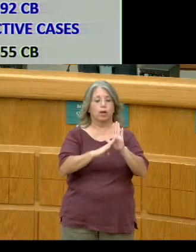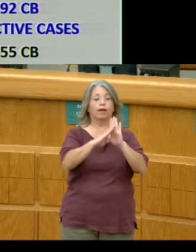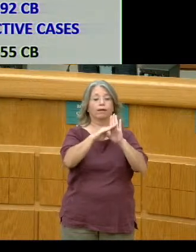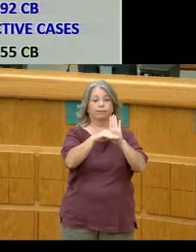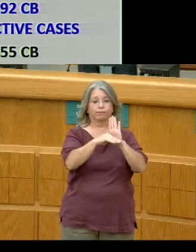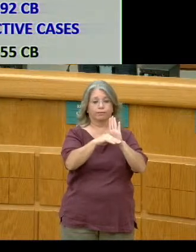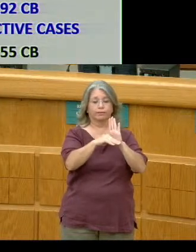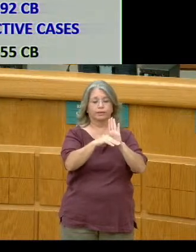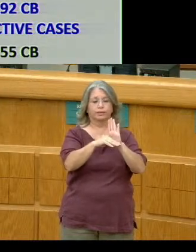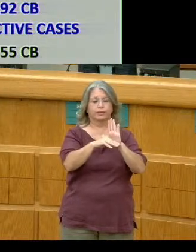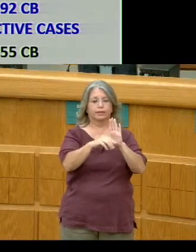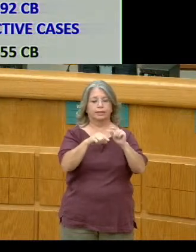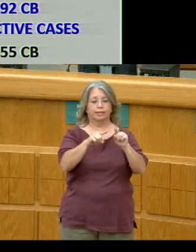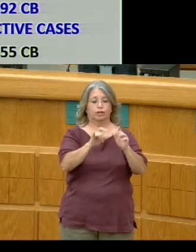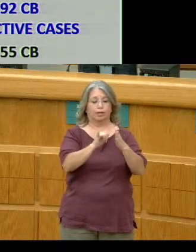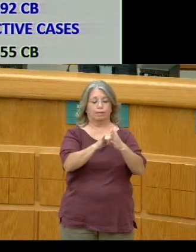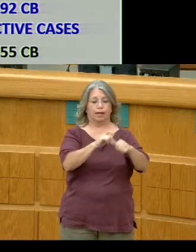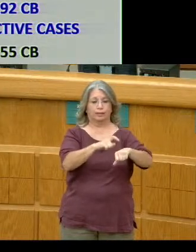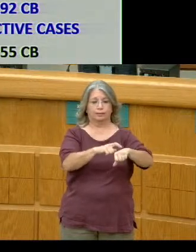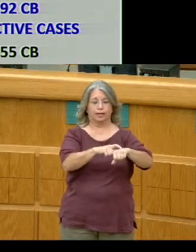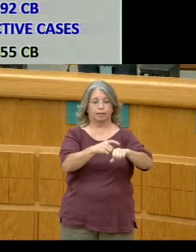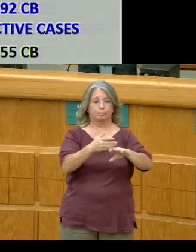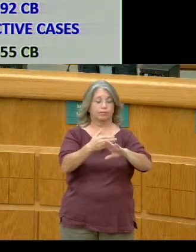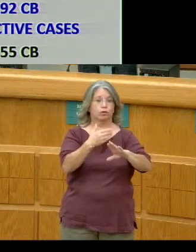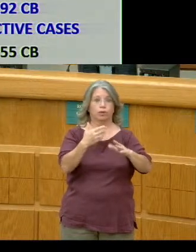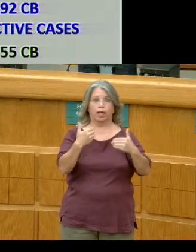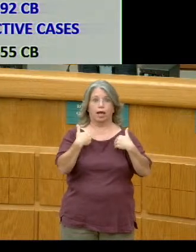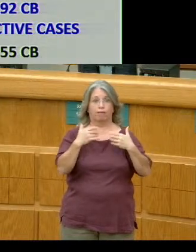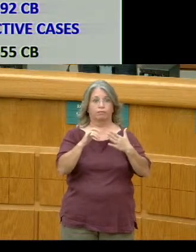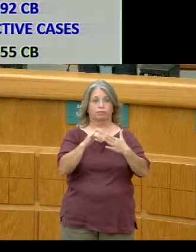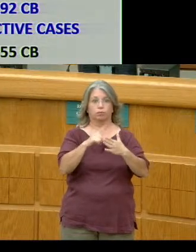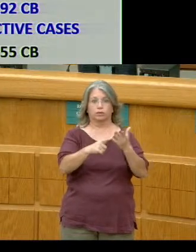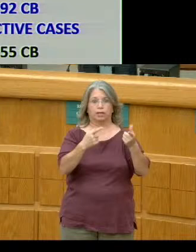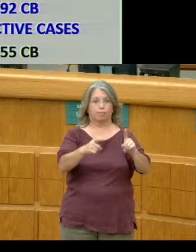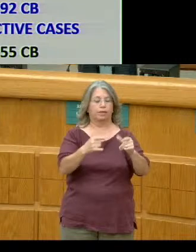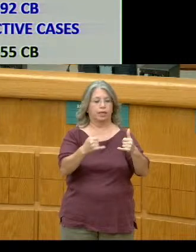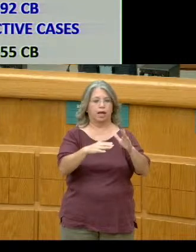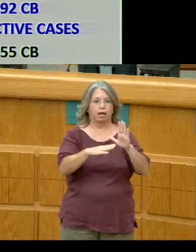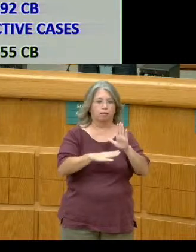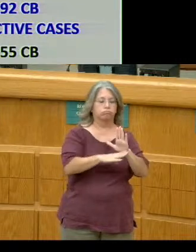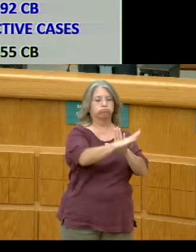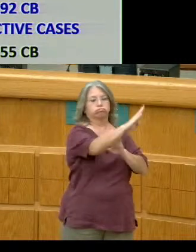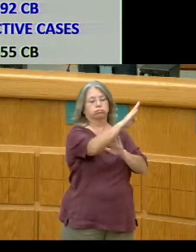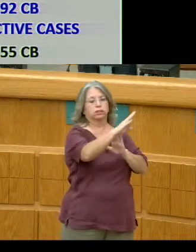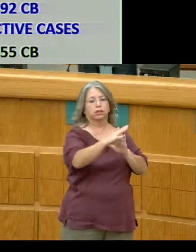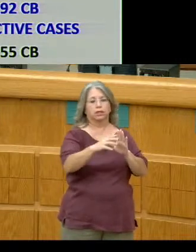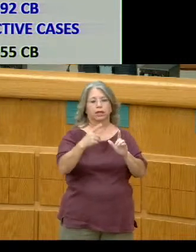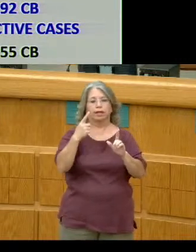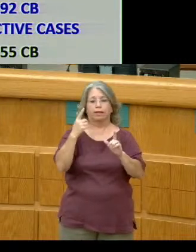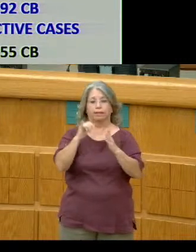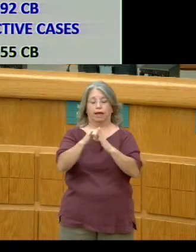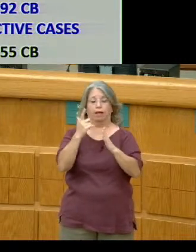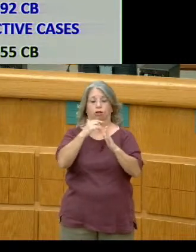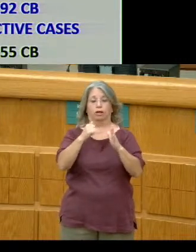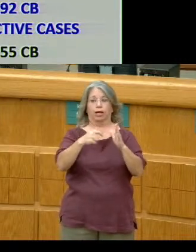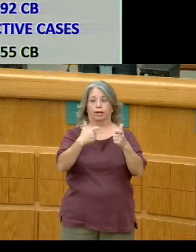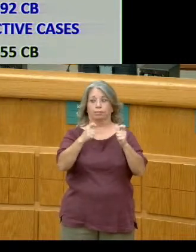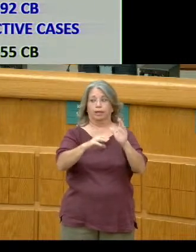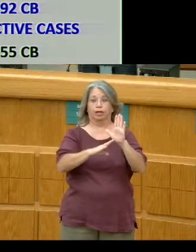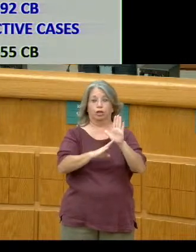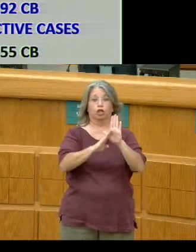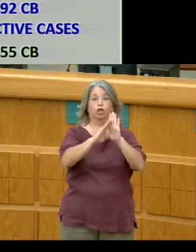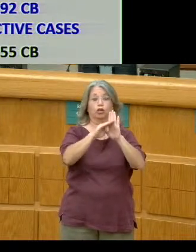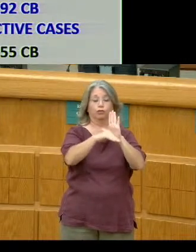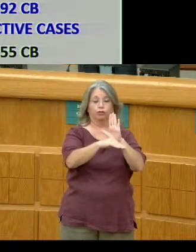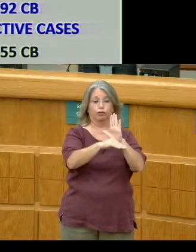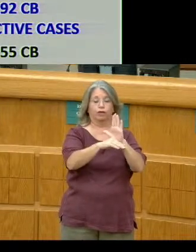back during that wave, before we had the tsunami that's occurring right now, it looked like a big curve. And then after that, in